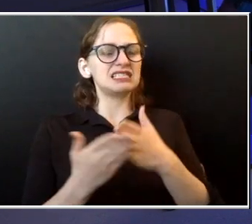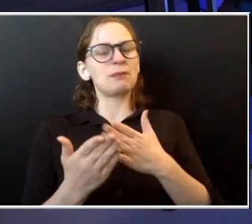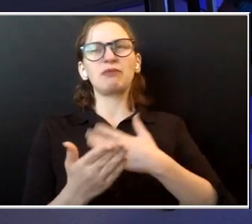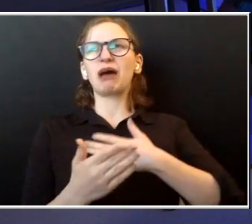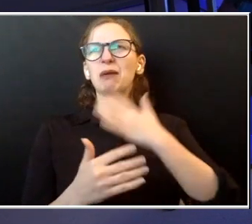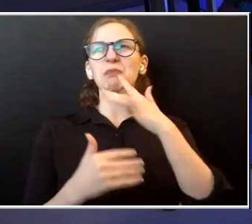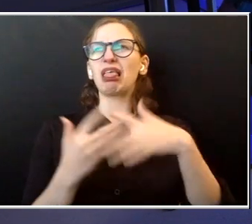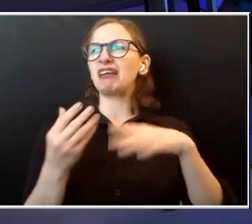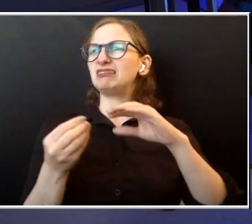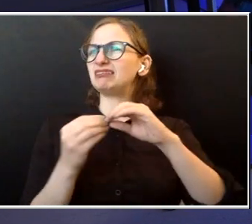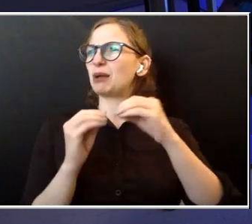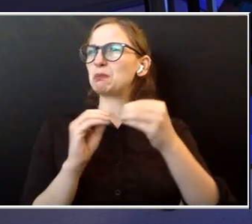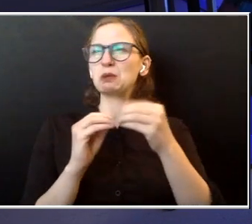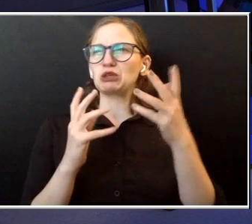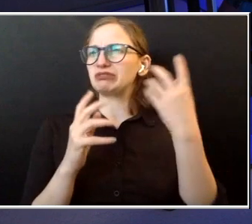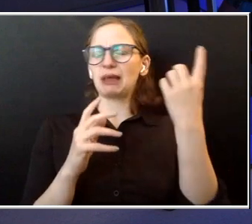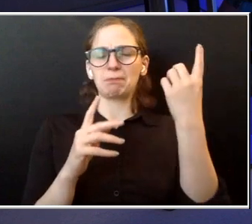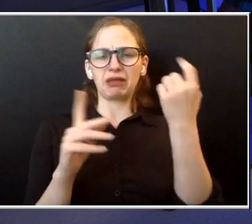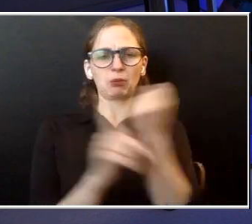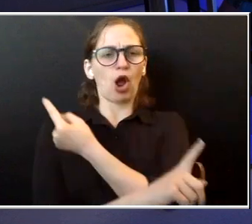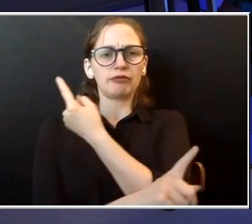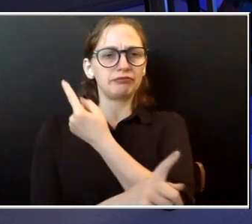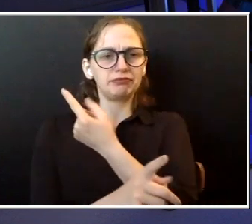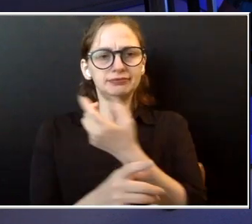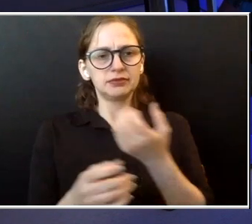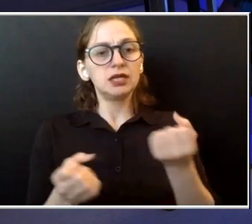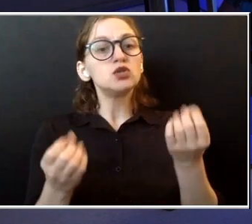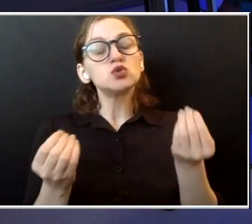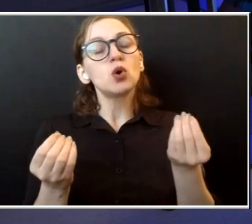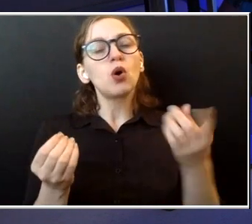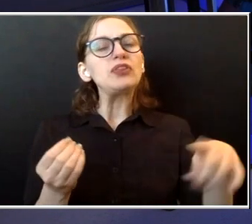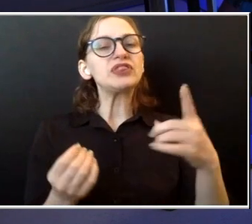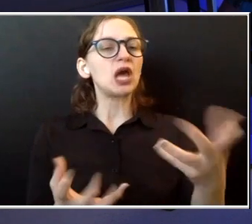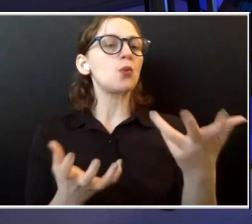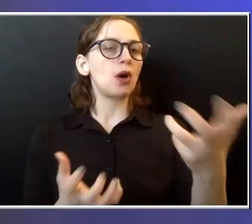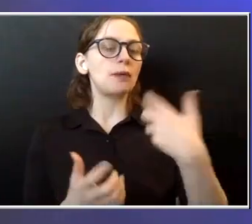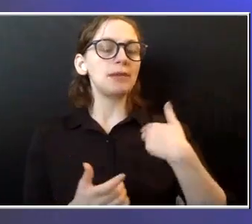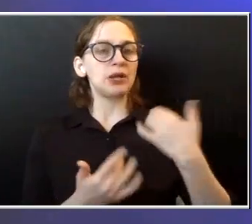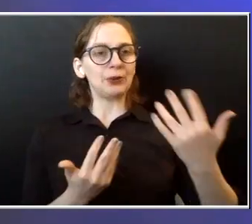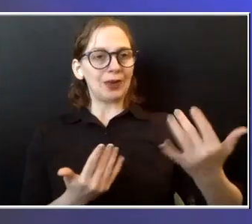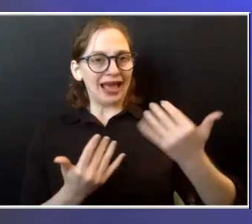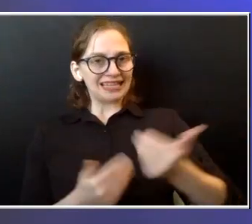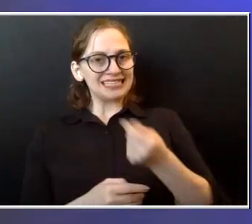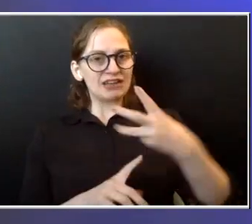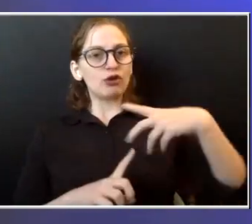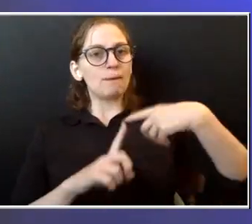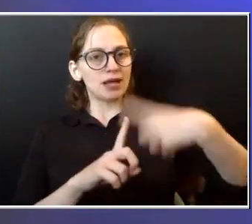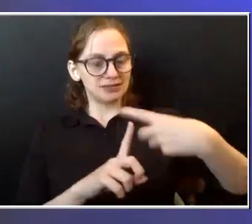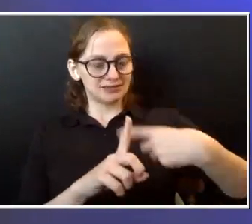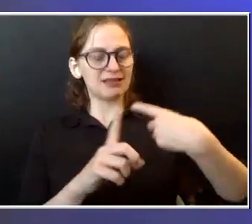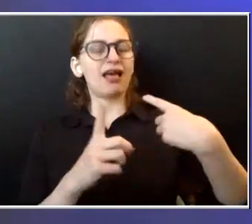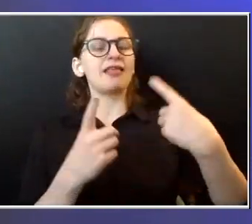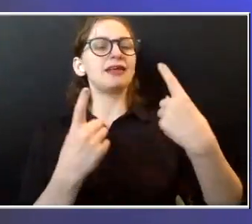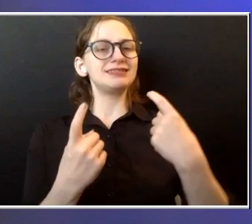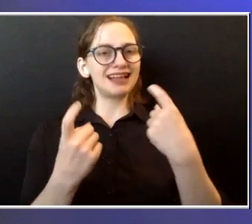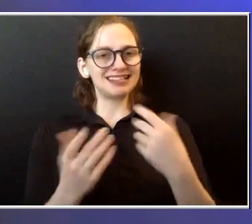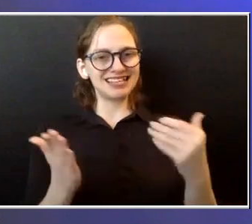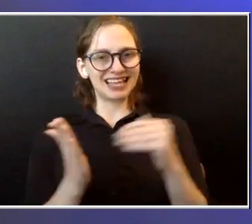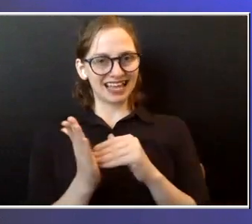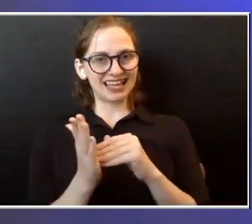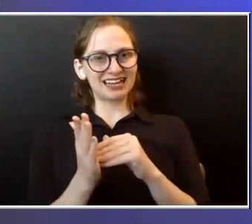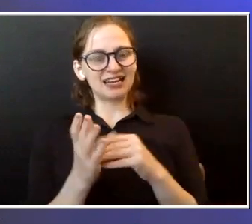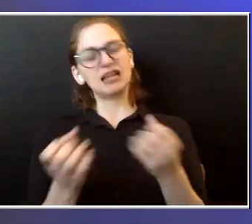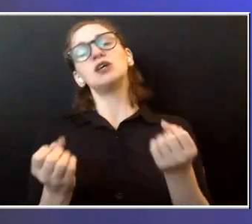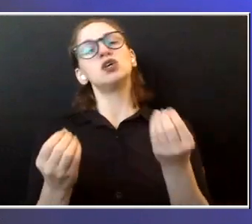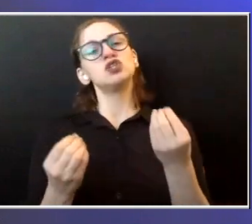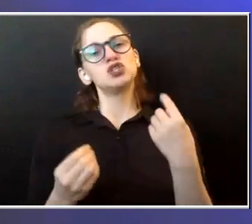remember. So they wanted me to wait several months and then get retested. So we waited, I don't know, like 4